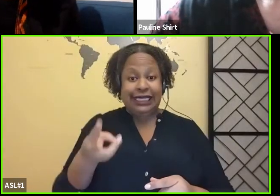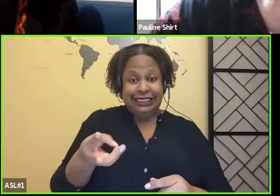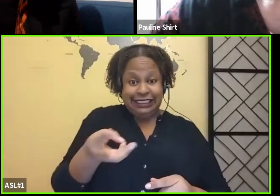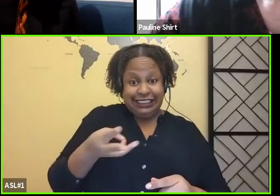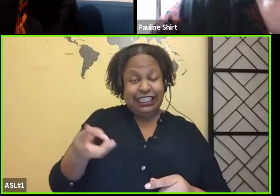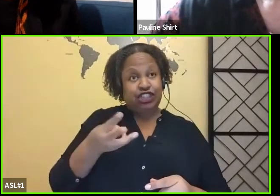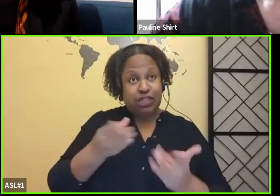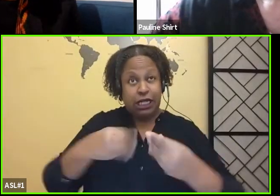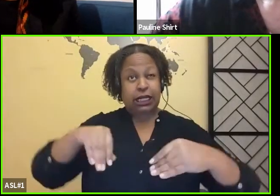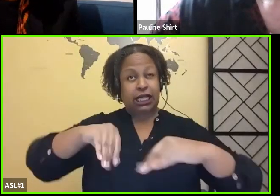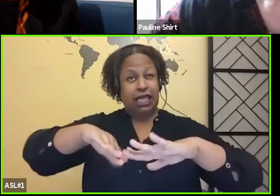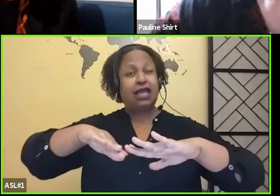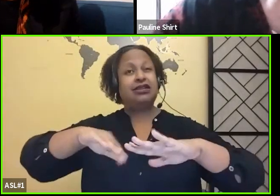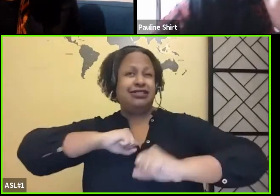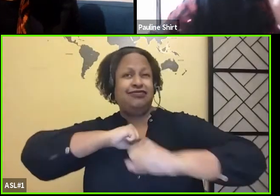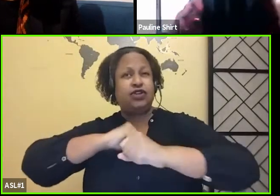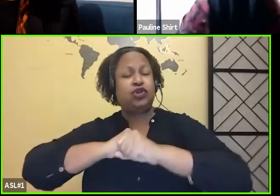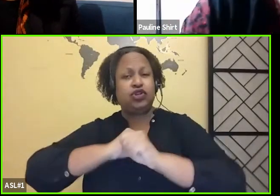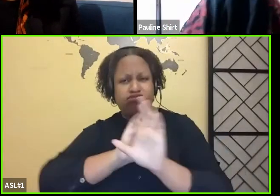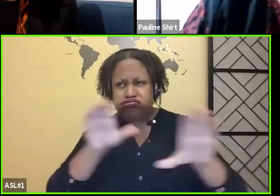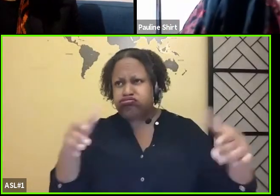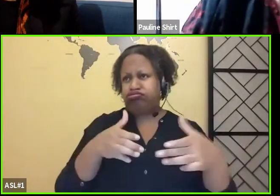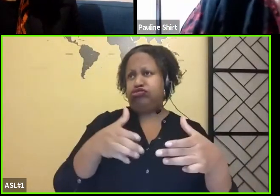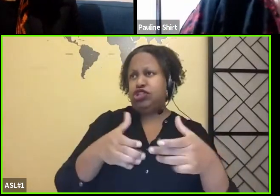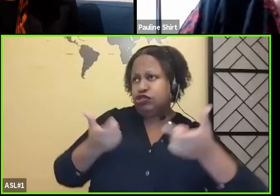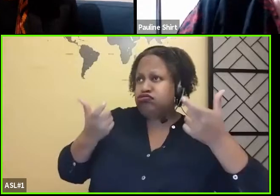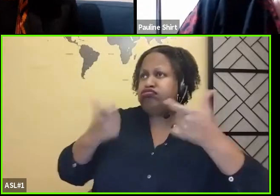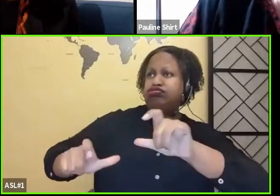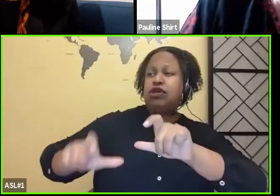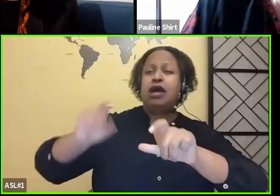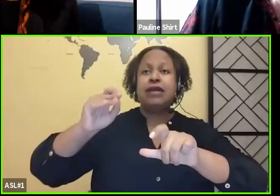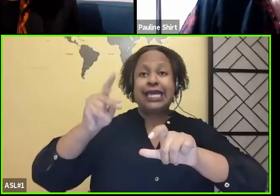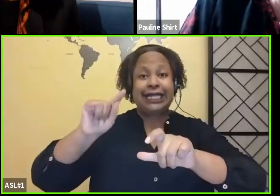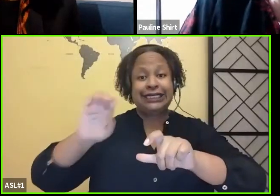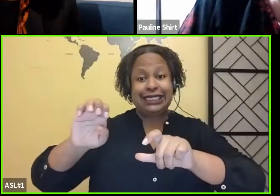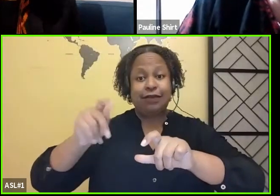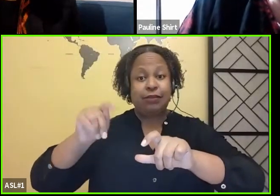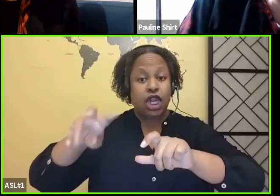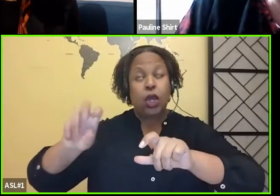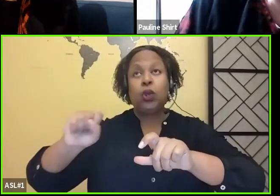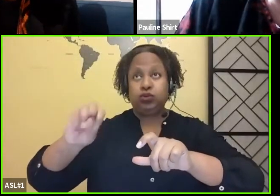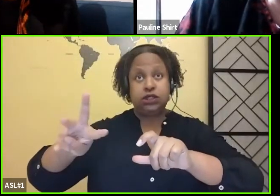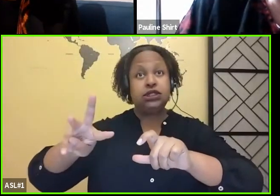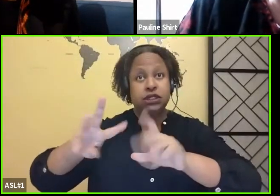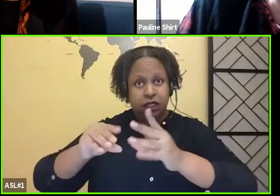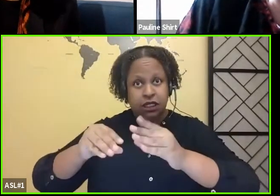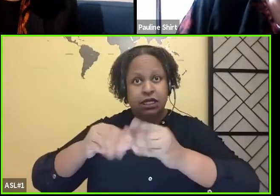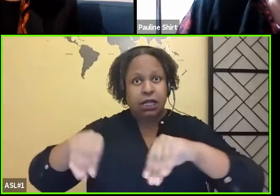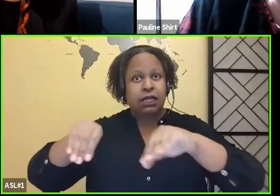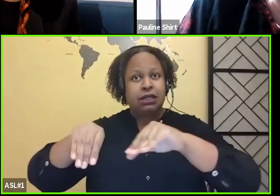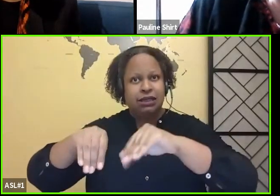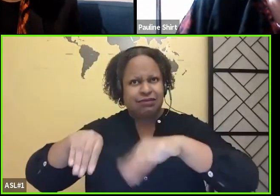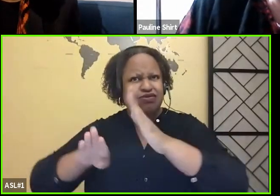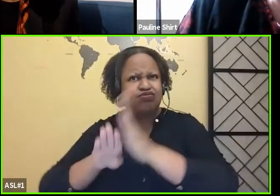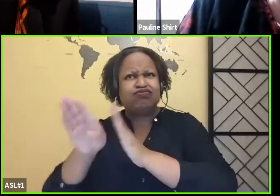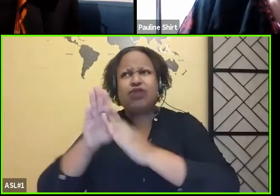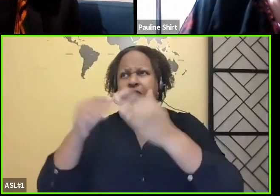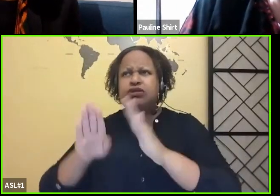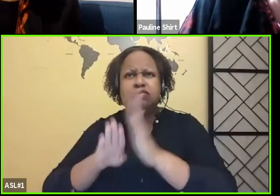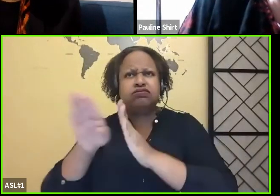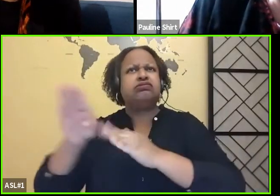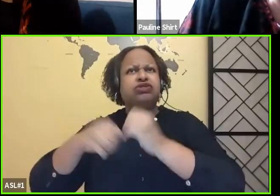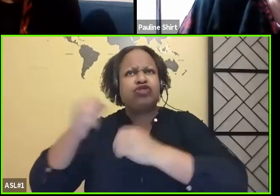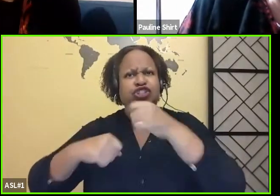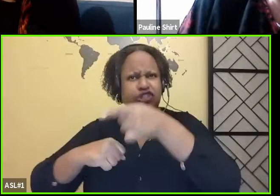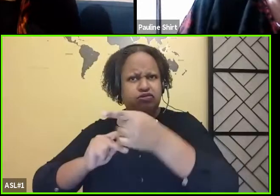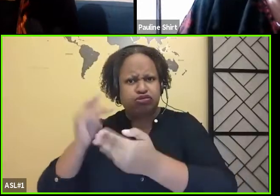land defenders who are mobilized to stop the Mackenzie Meadows housing development project near the town of Caledonia. These folks